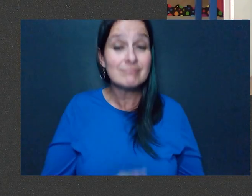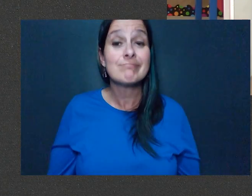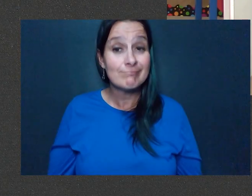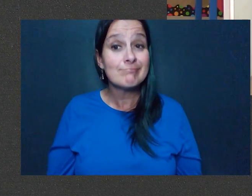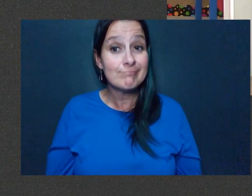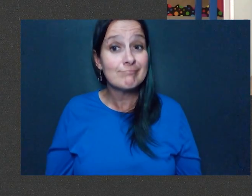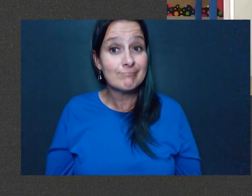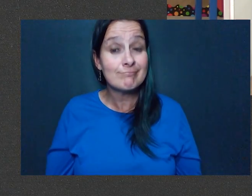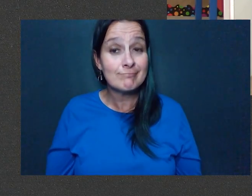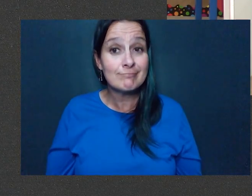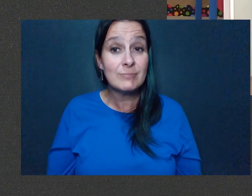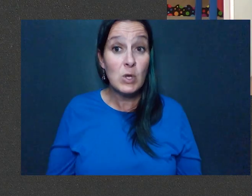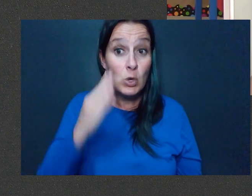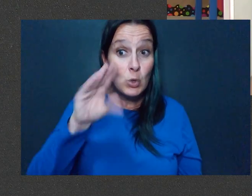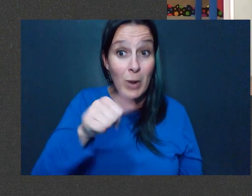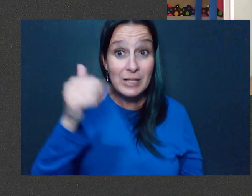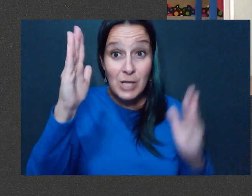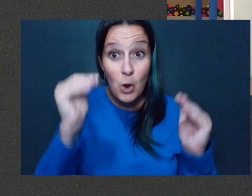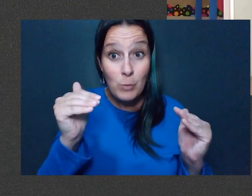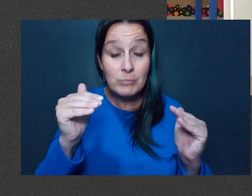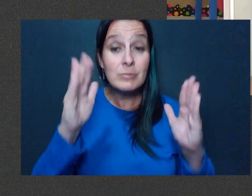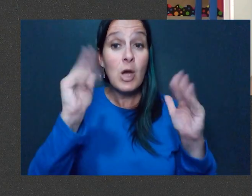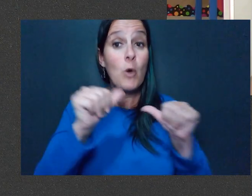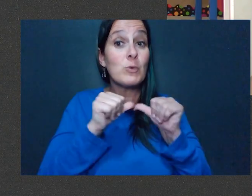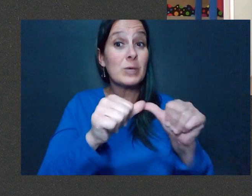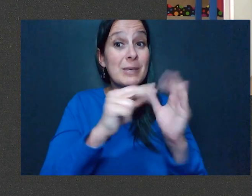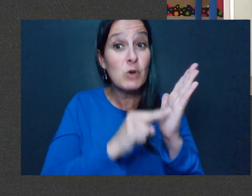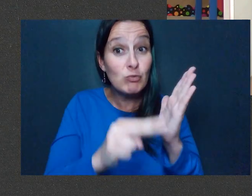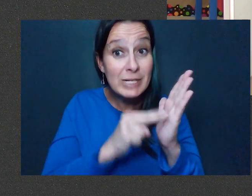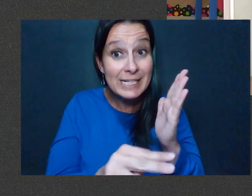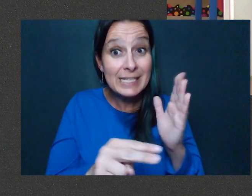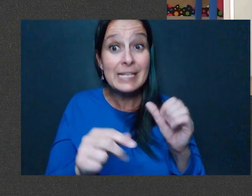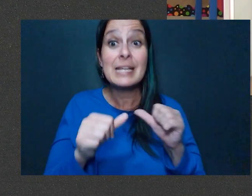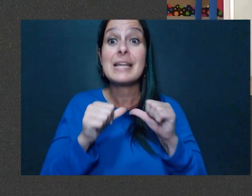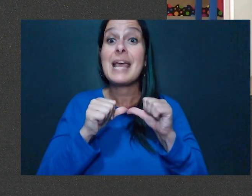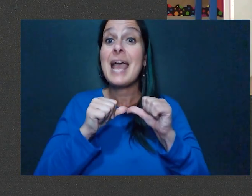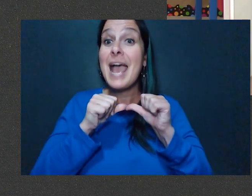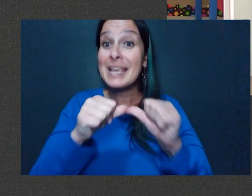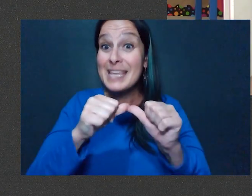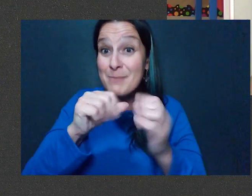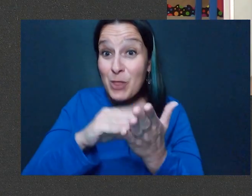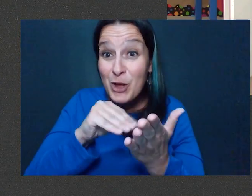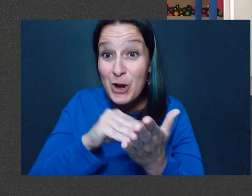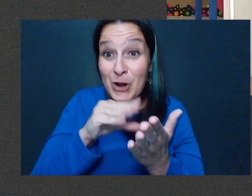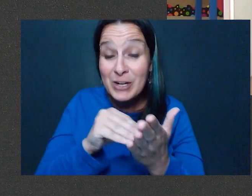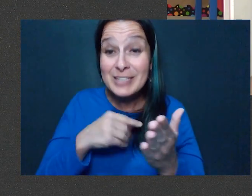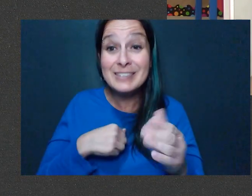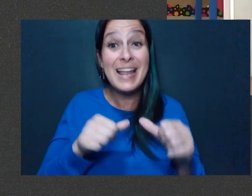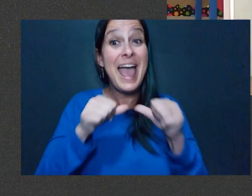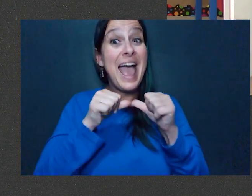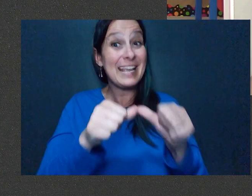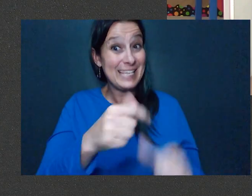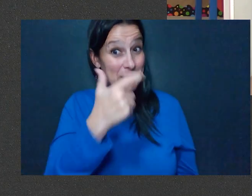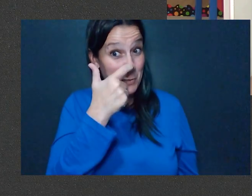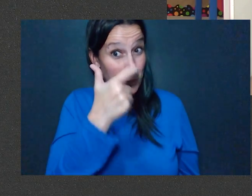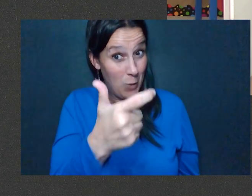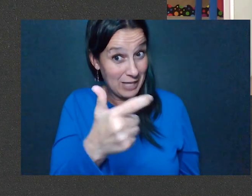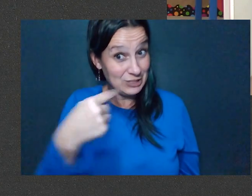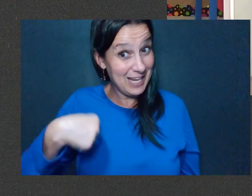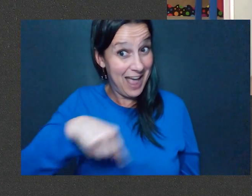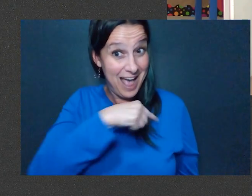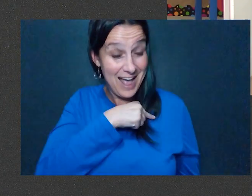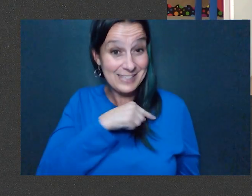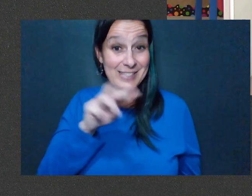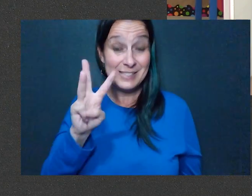Yes. And you know what else I hope? I hope that you guys keep reading, and I hope you keep learning, and I hope you keep watching us